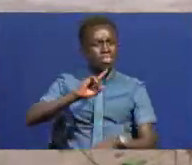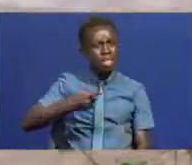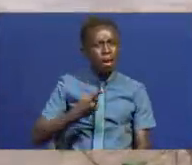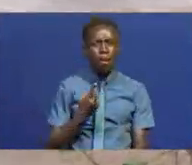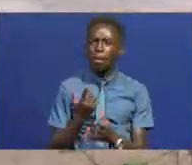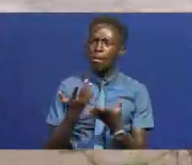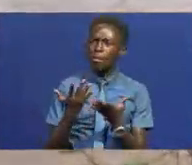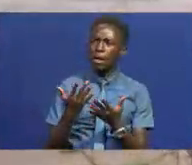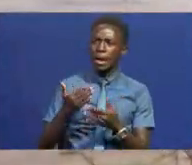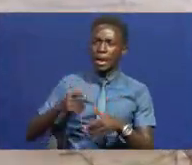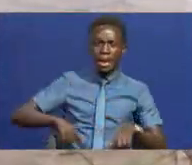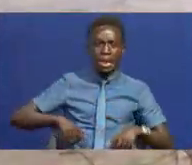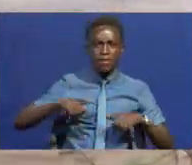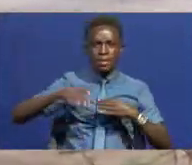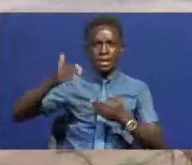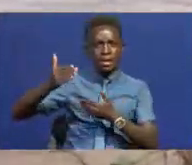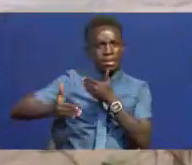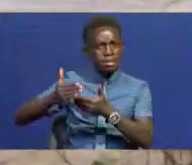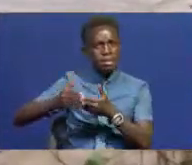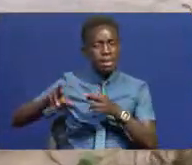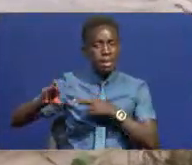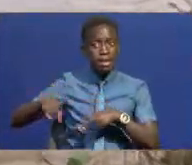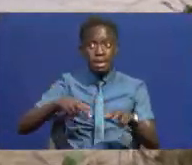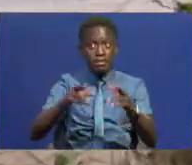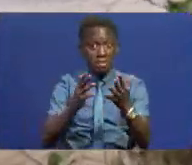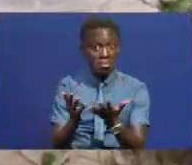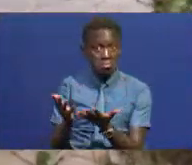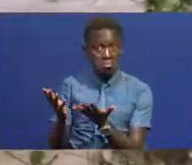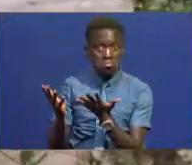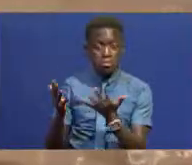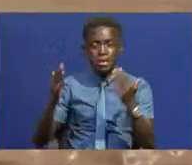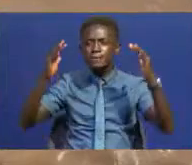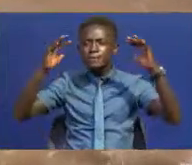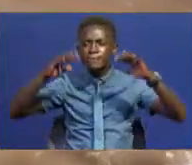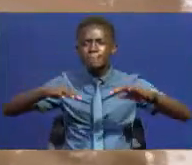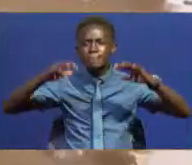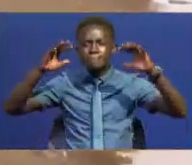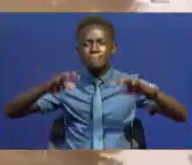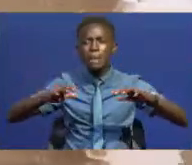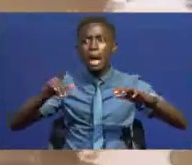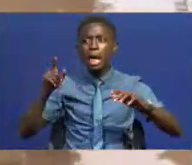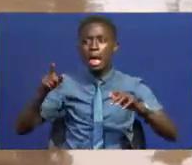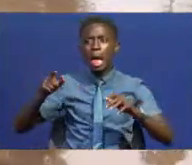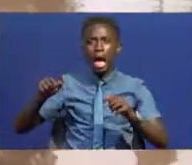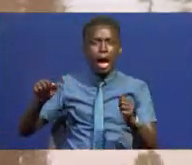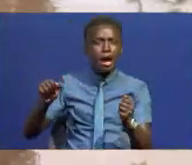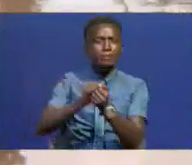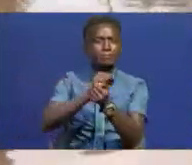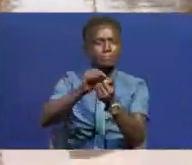smaller streams in flood-prone Kano Plains of the calamity in the waiting.